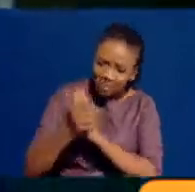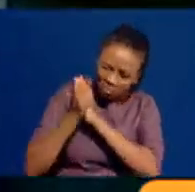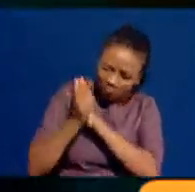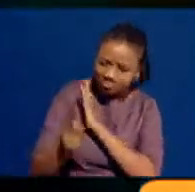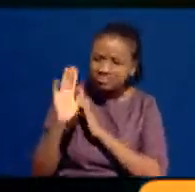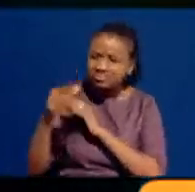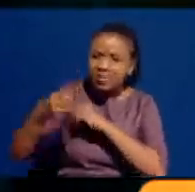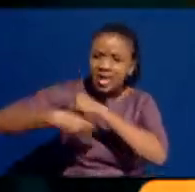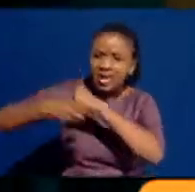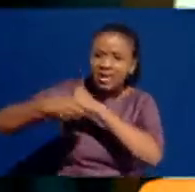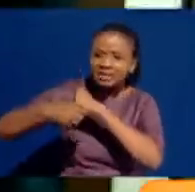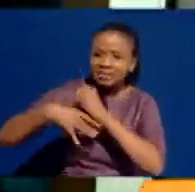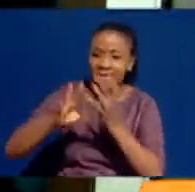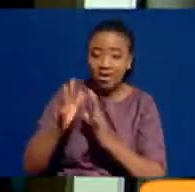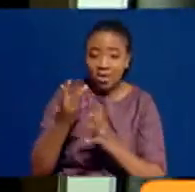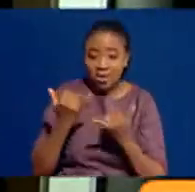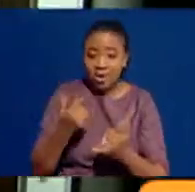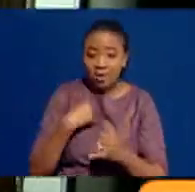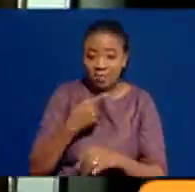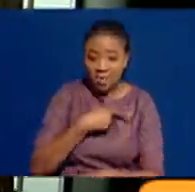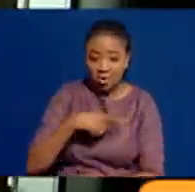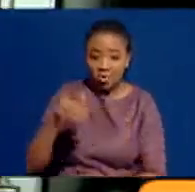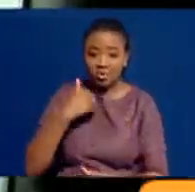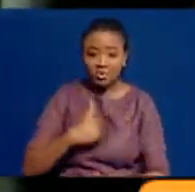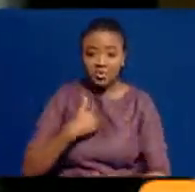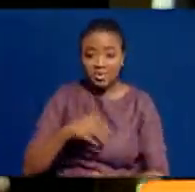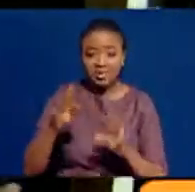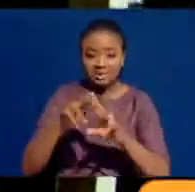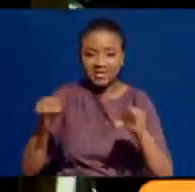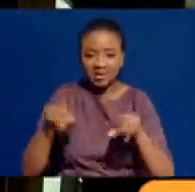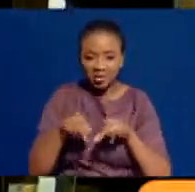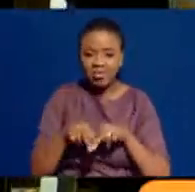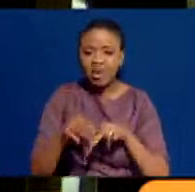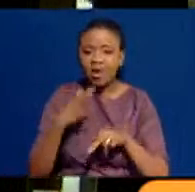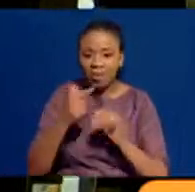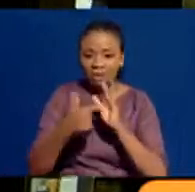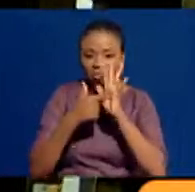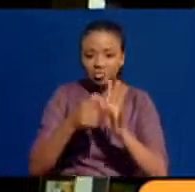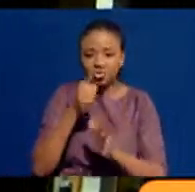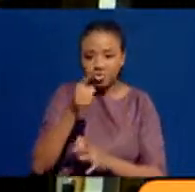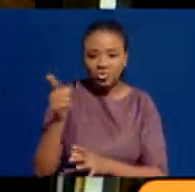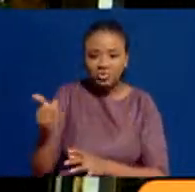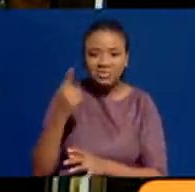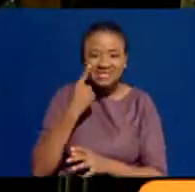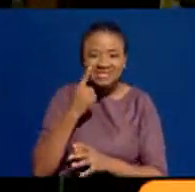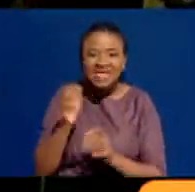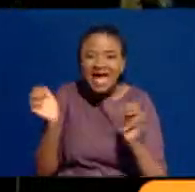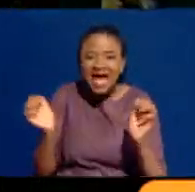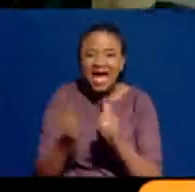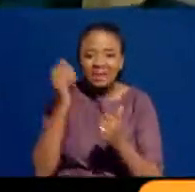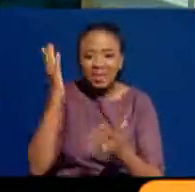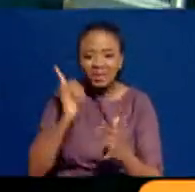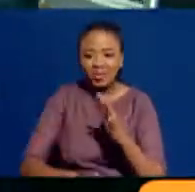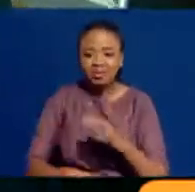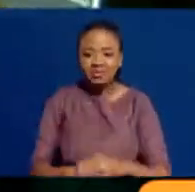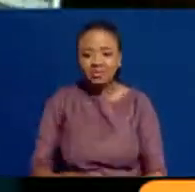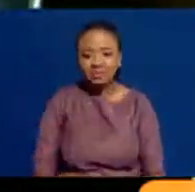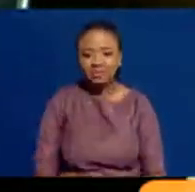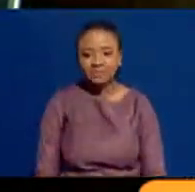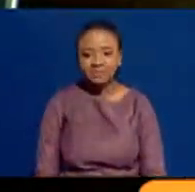headed to the theater room and I want to show you what happens inside here. Let's take a look.